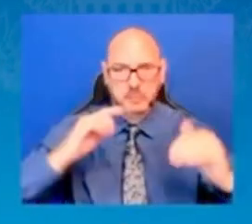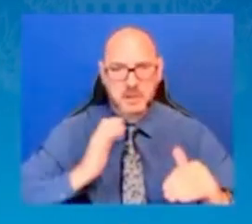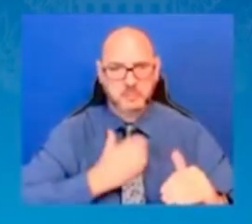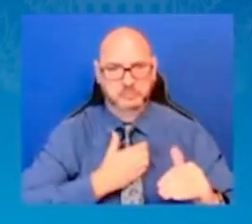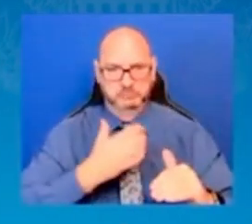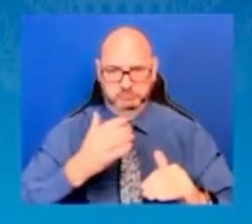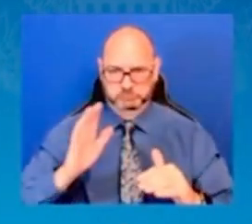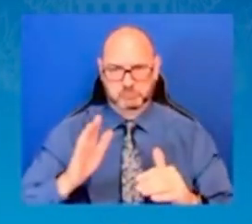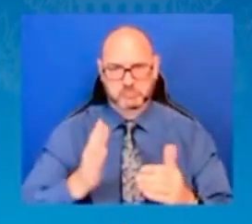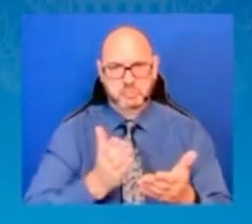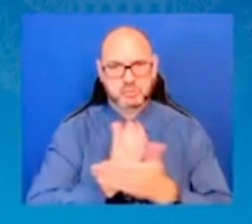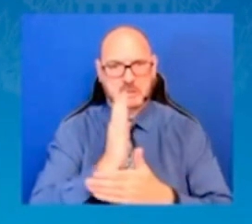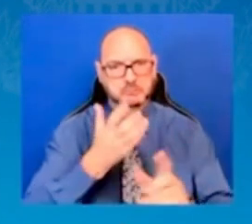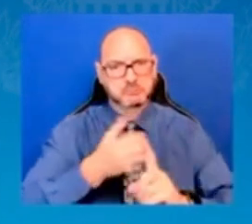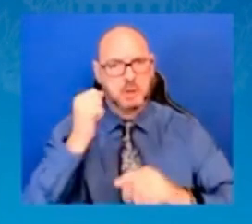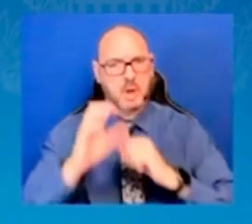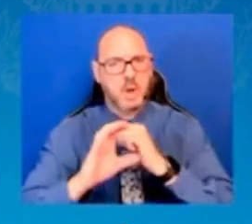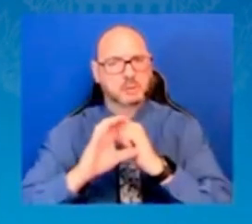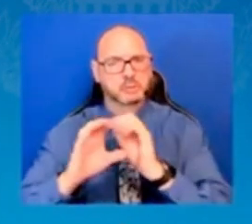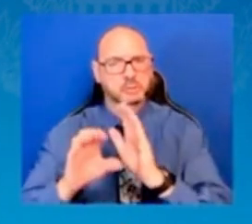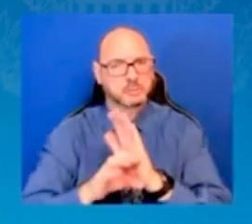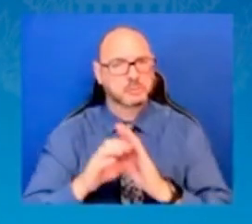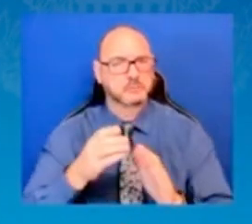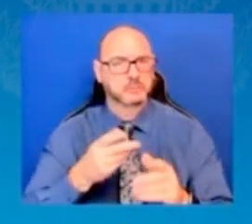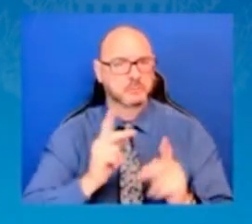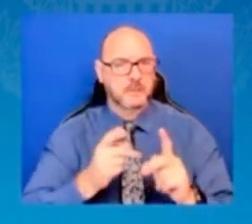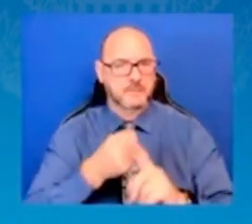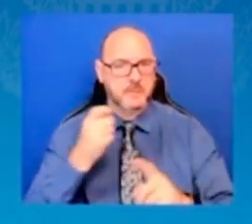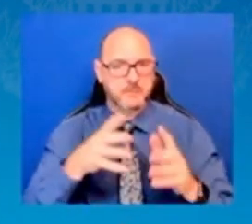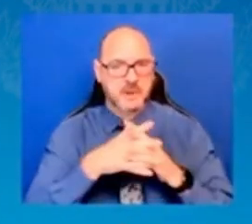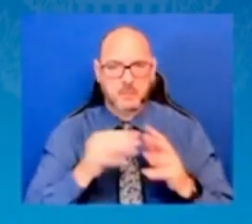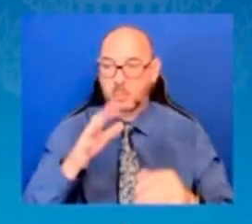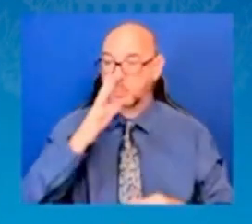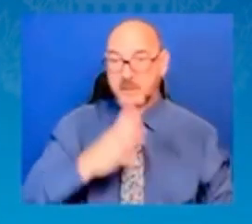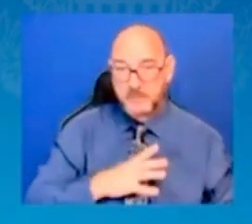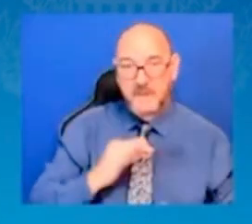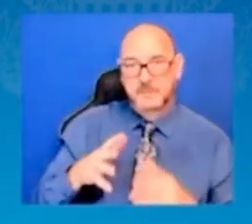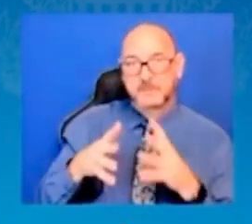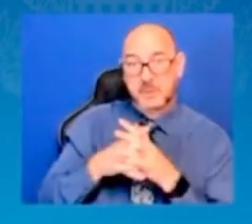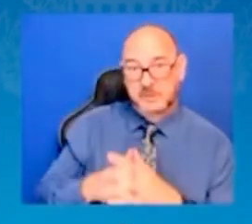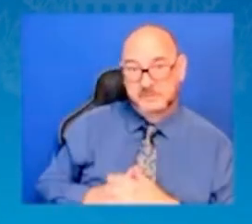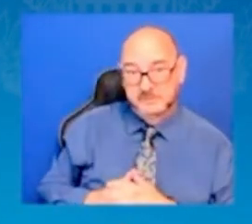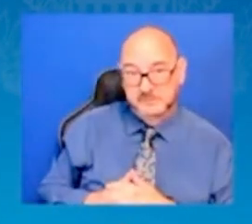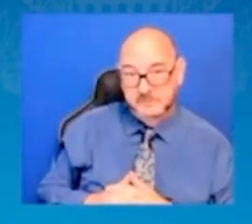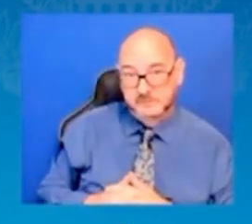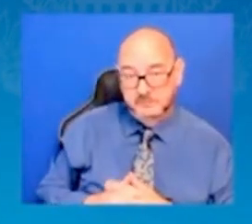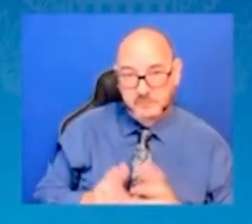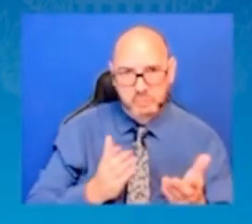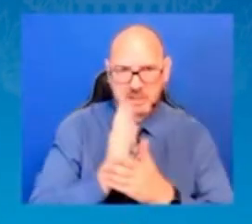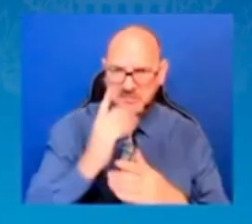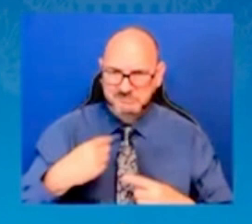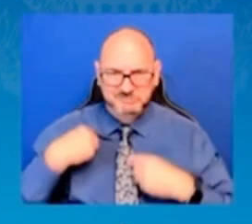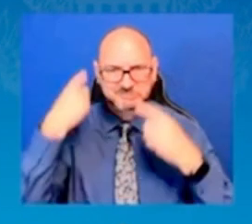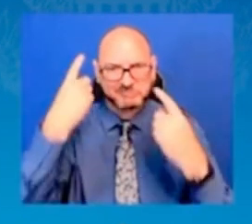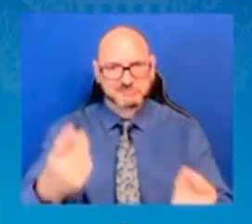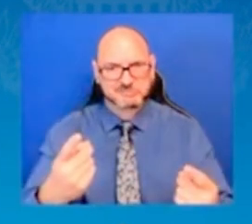the people of America, from the women of America, a right that had been recognized. And as